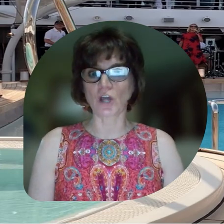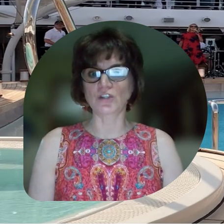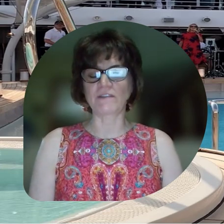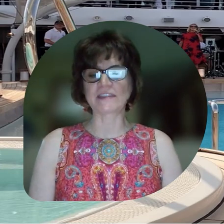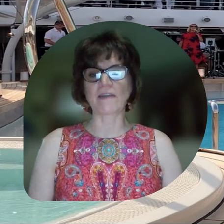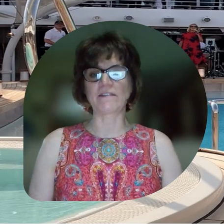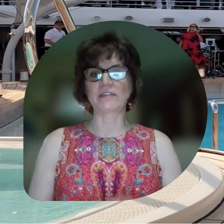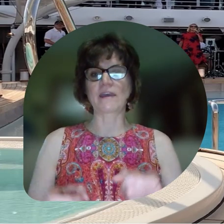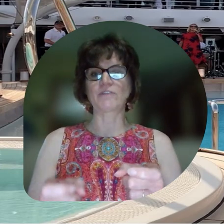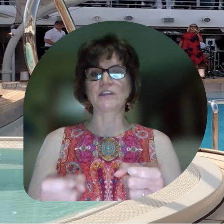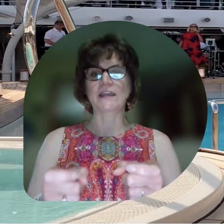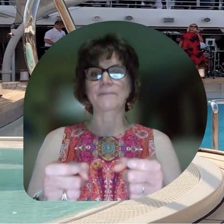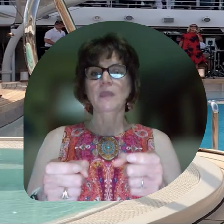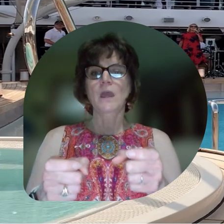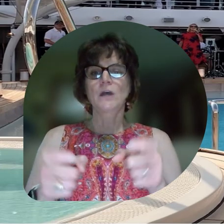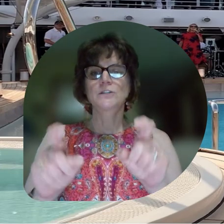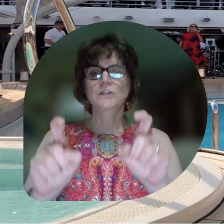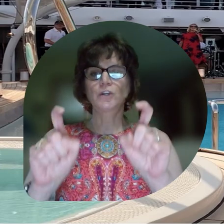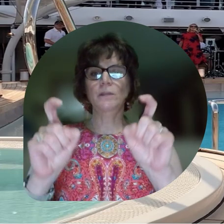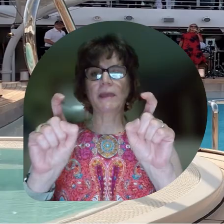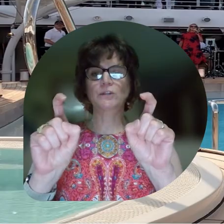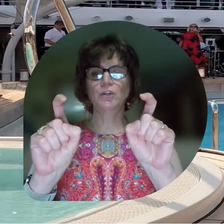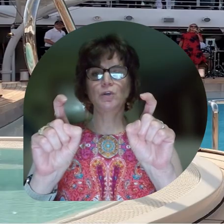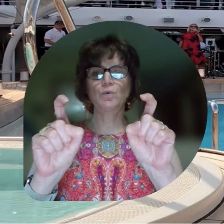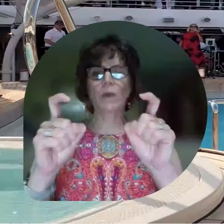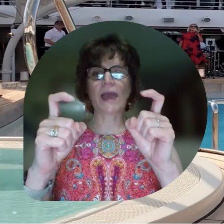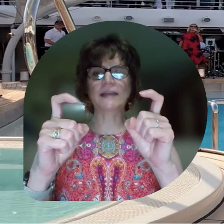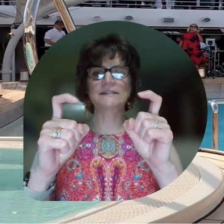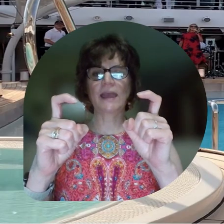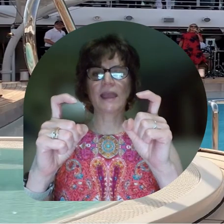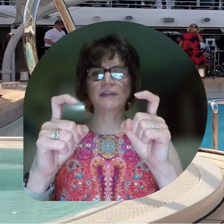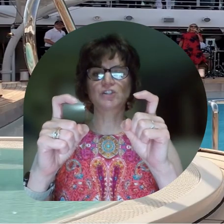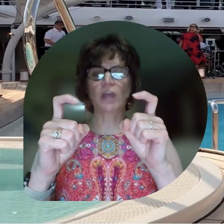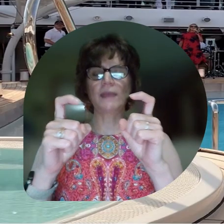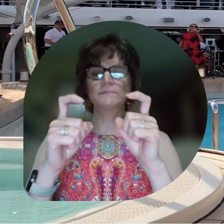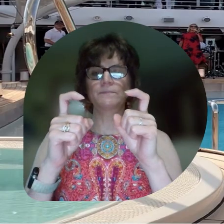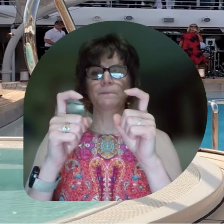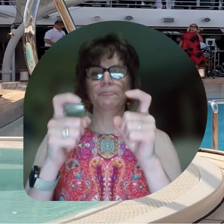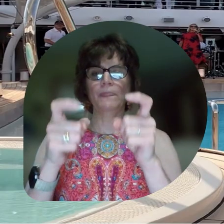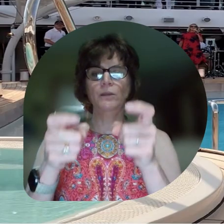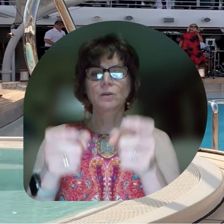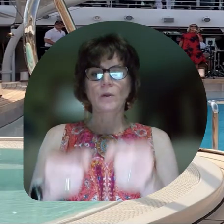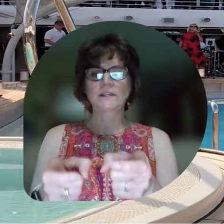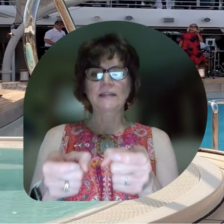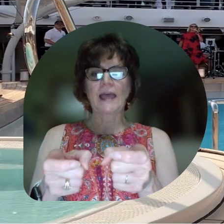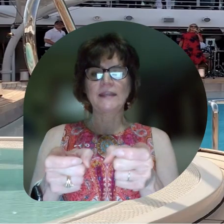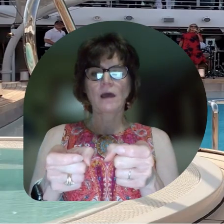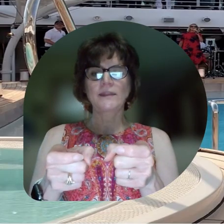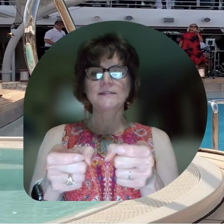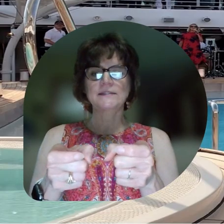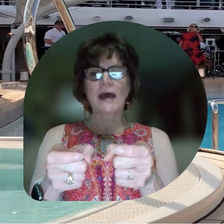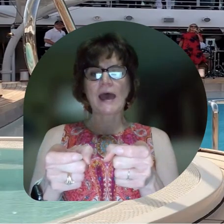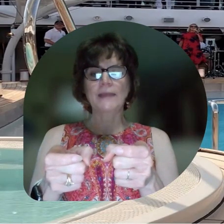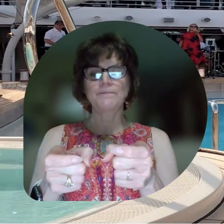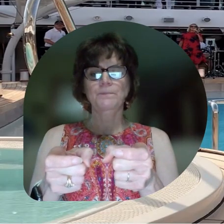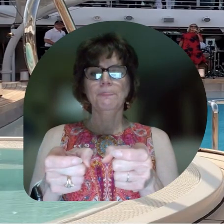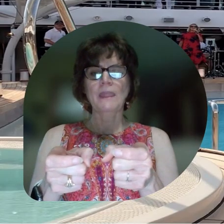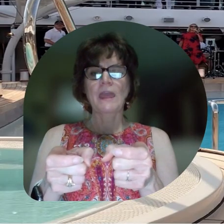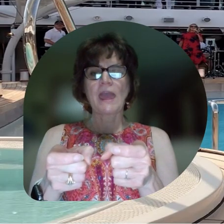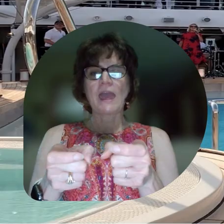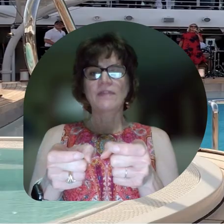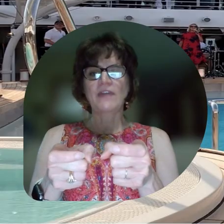in charge of everything. So you're going to make 2X hand shape. You're going to lay it on its